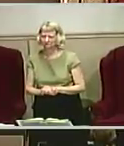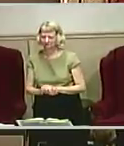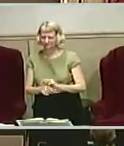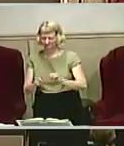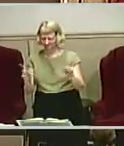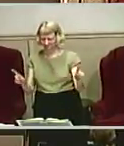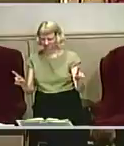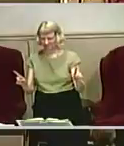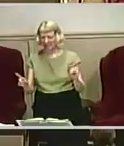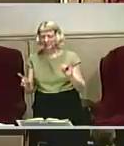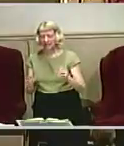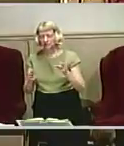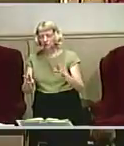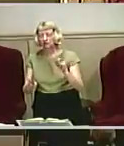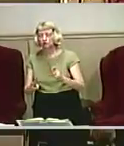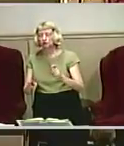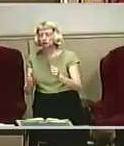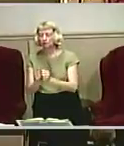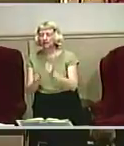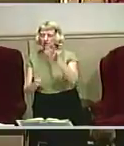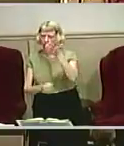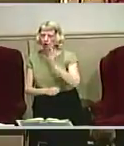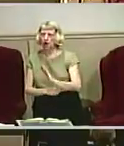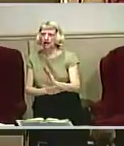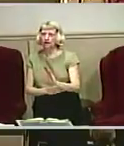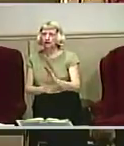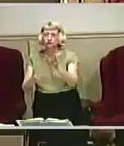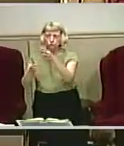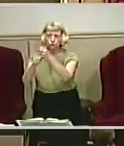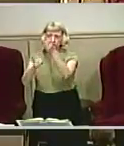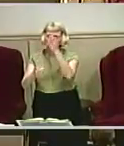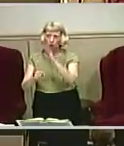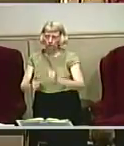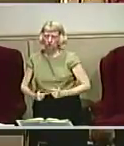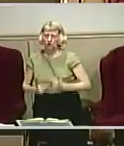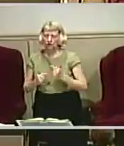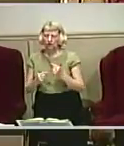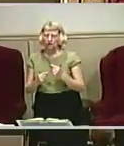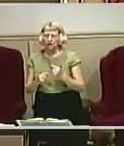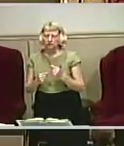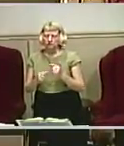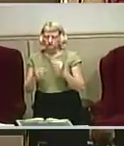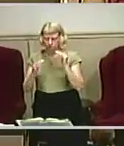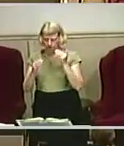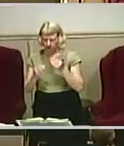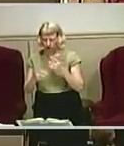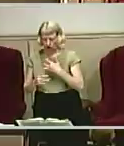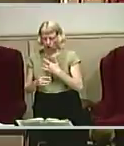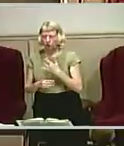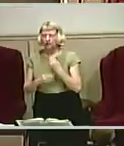But that's the way we should be with God. Trust God with our eyes closed, giving Him our heart.